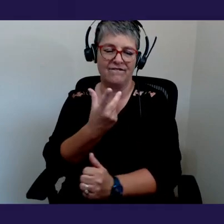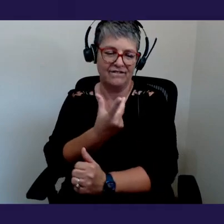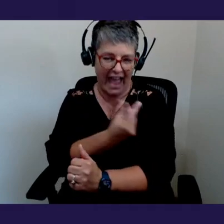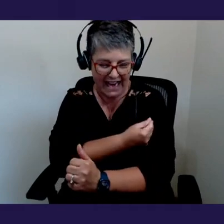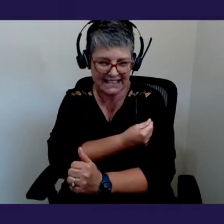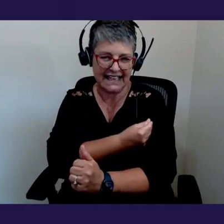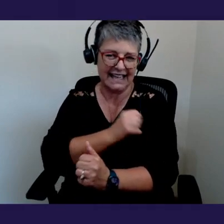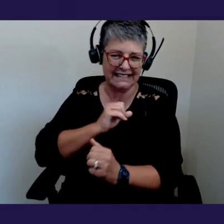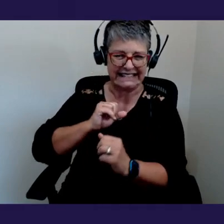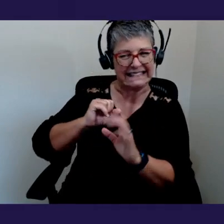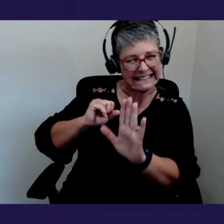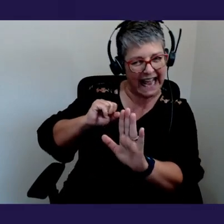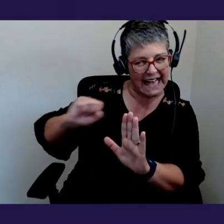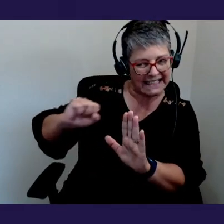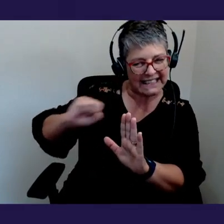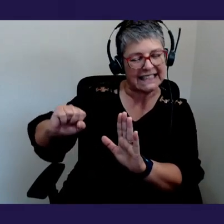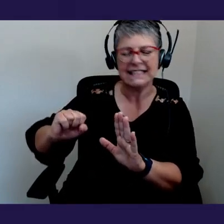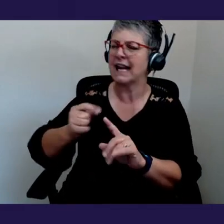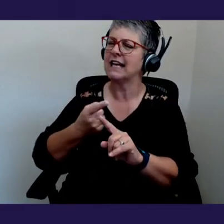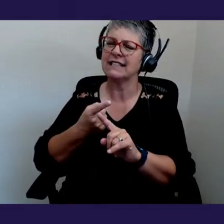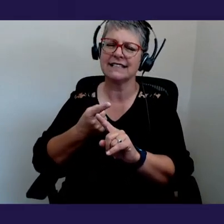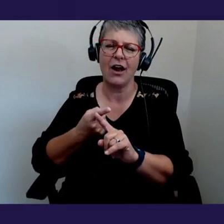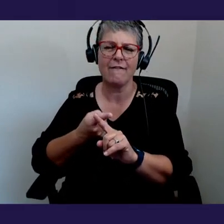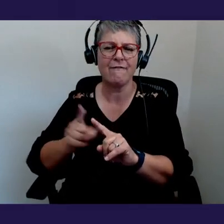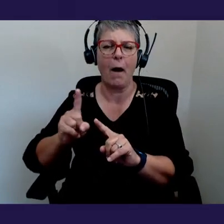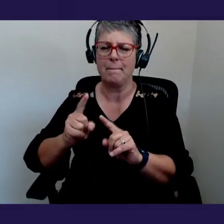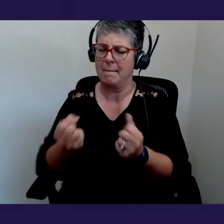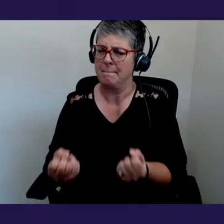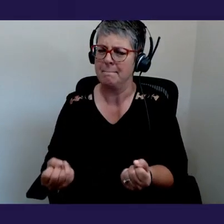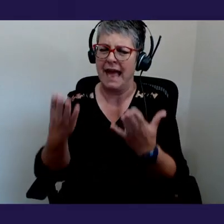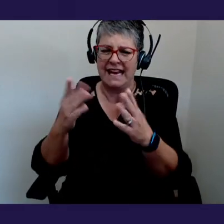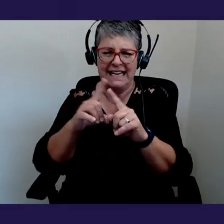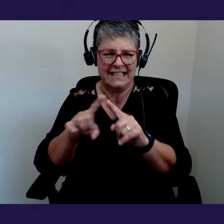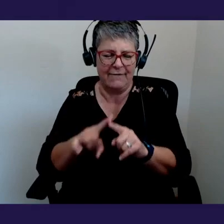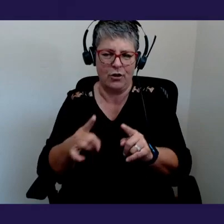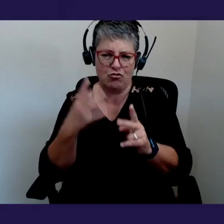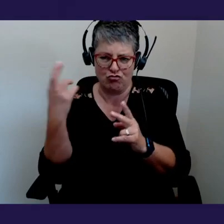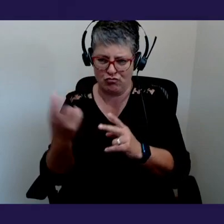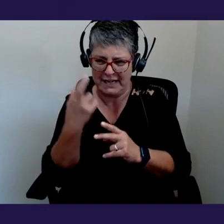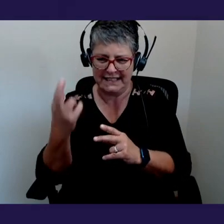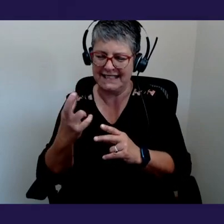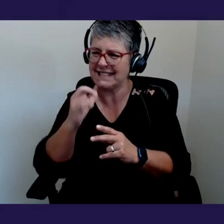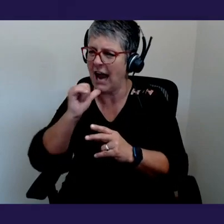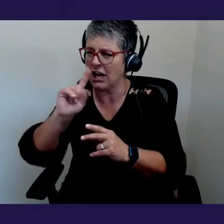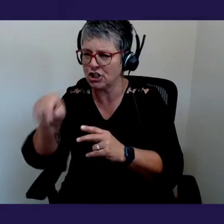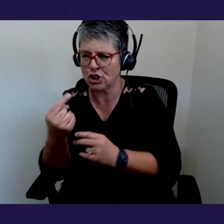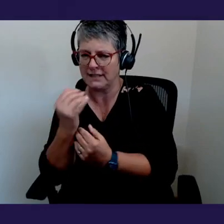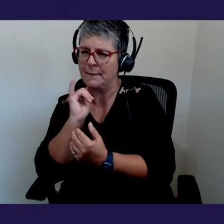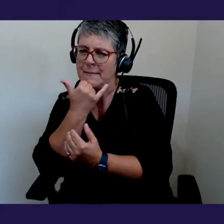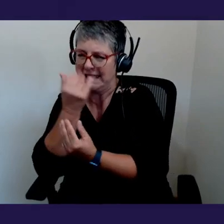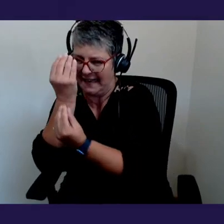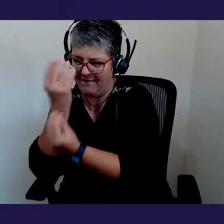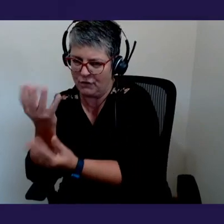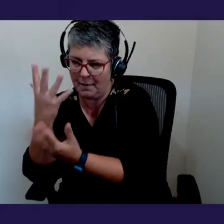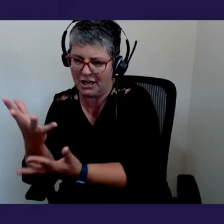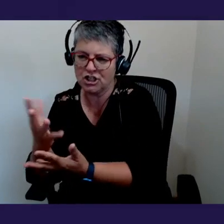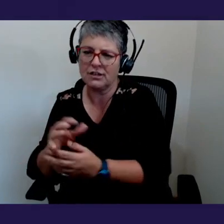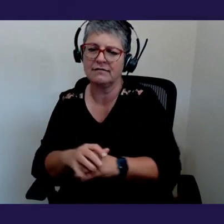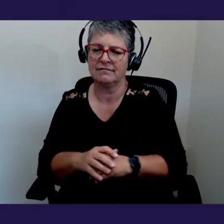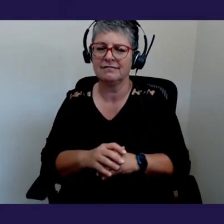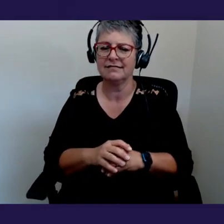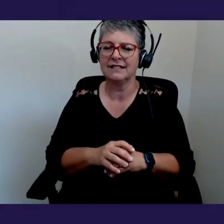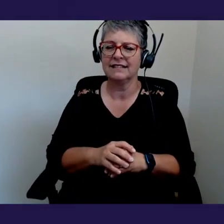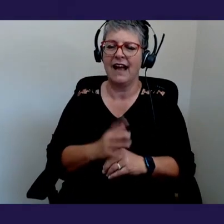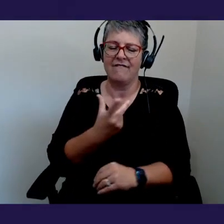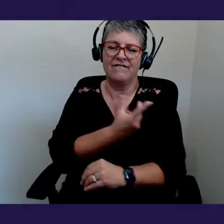factors in addition to or despite misinformation. Vaccine hesitancy could be a very logical and well-reasoned decision